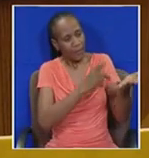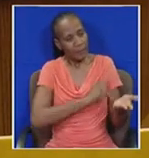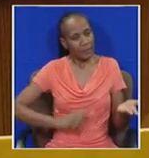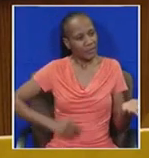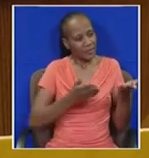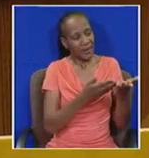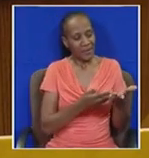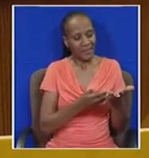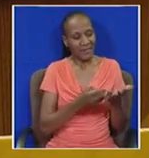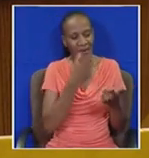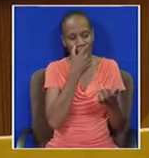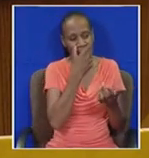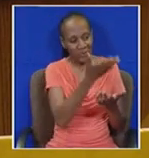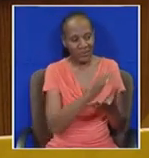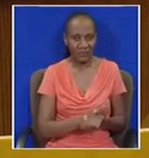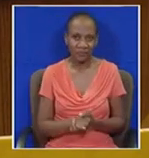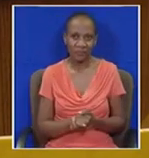President Ramaphosa,